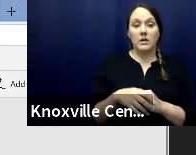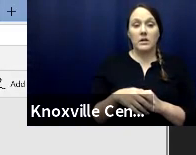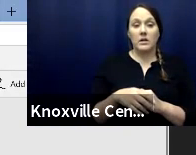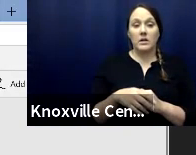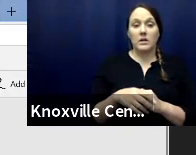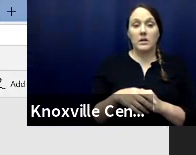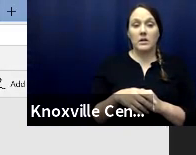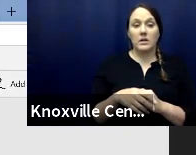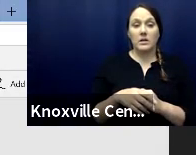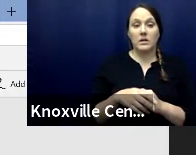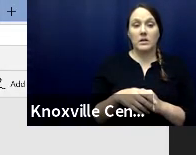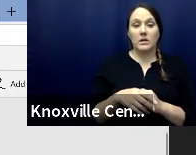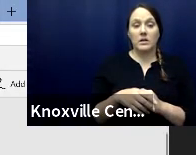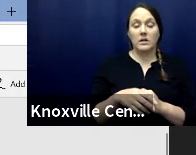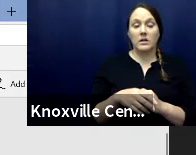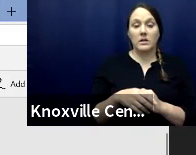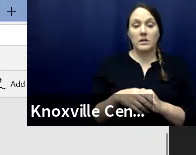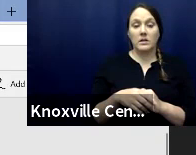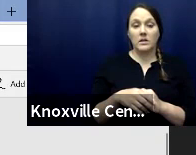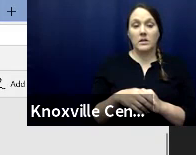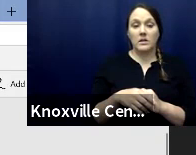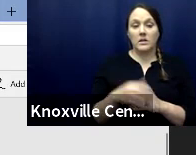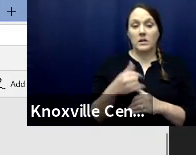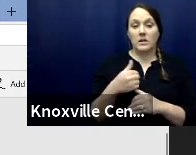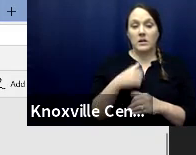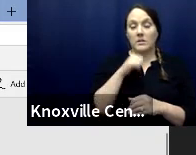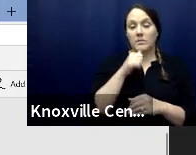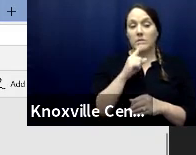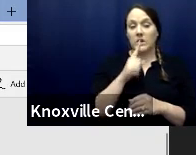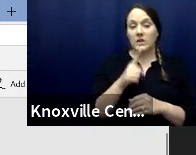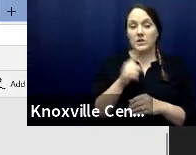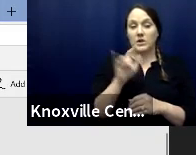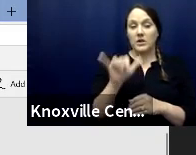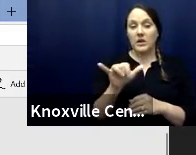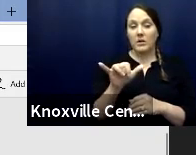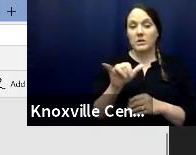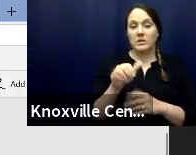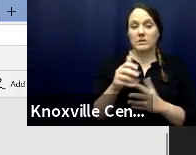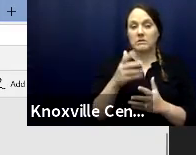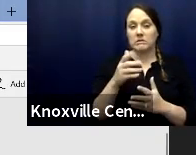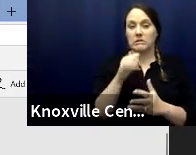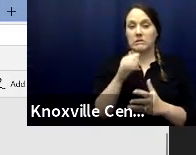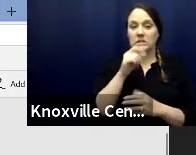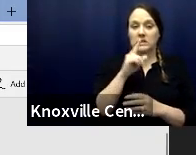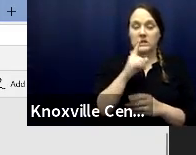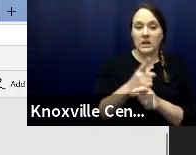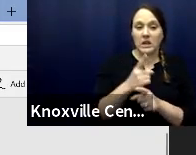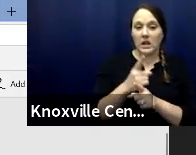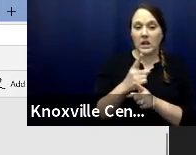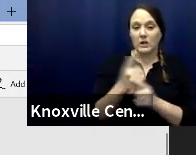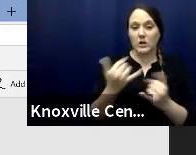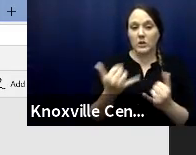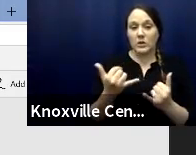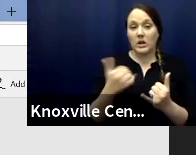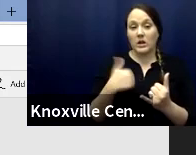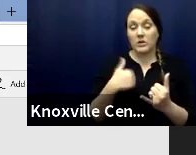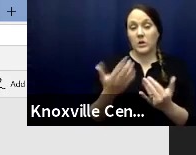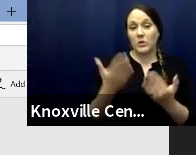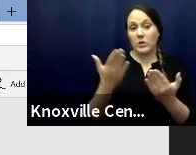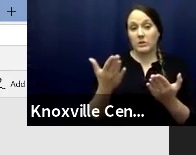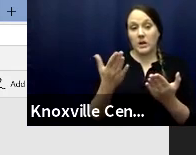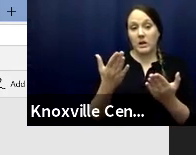I'm just not sure that one's not accurate at this time. So I recommend